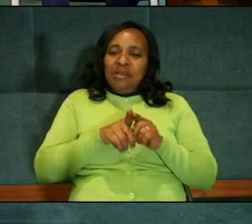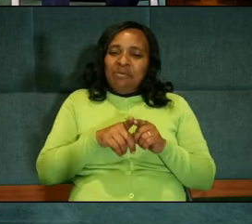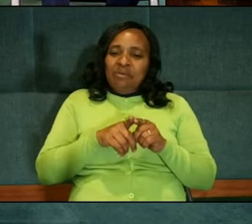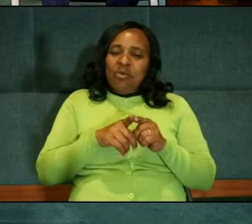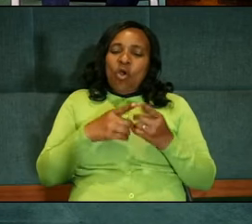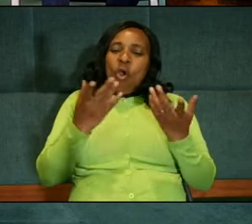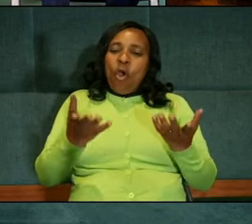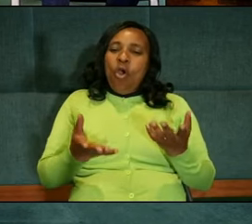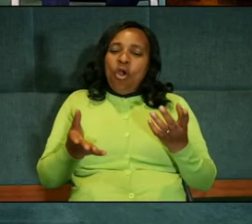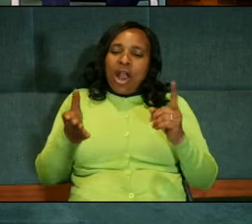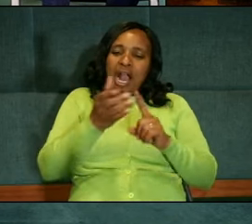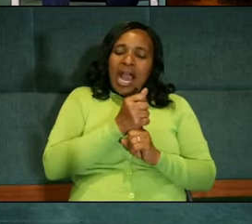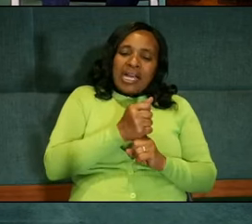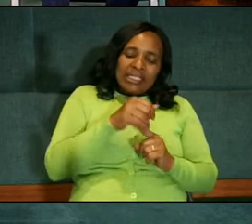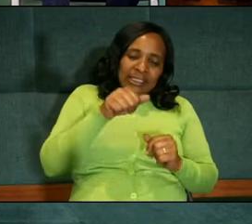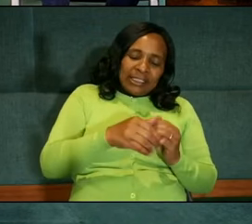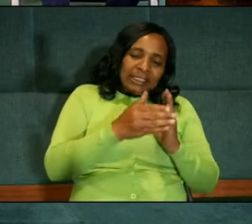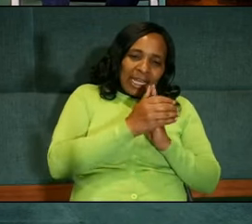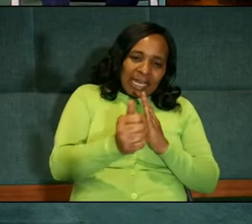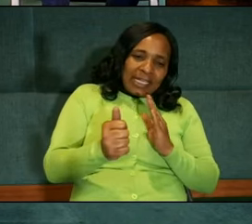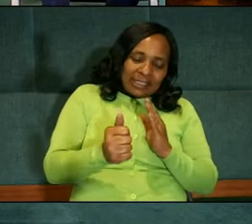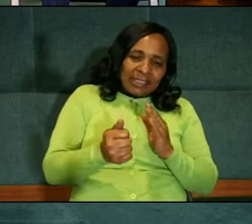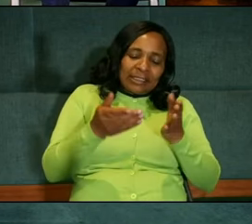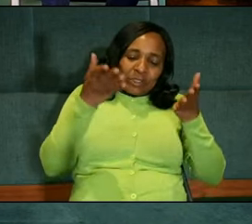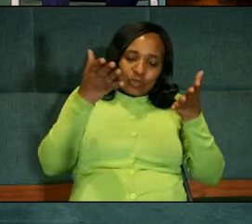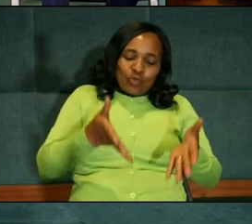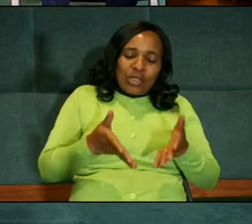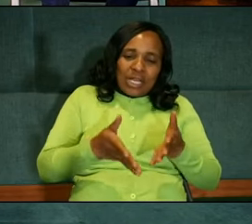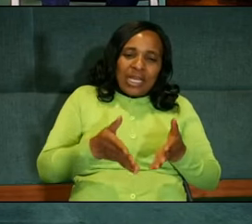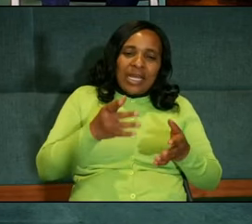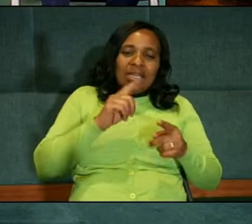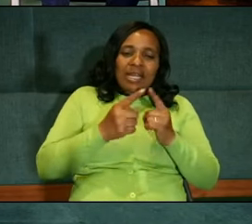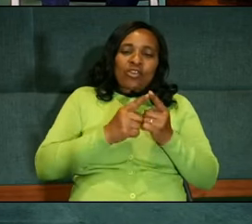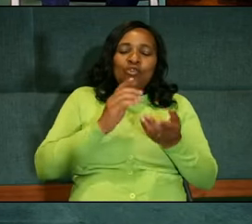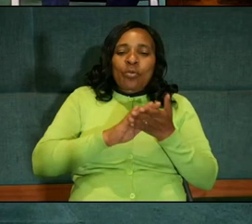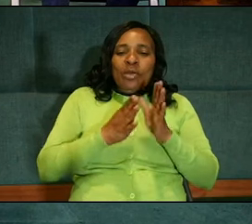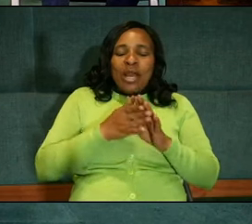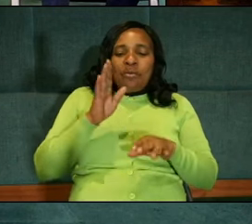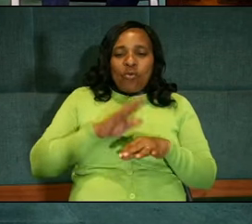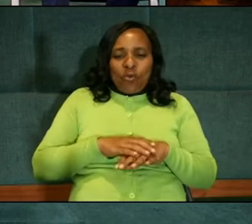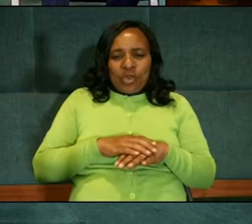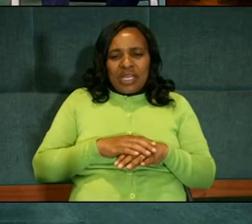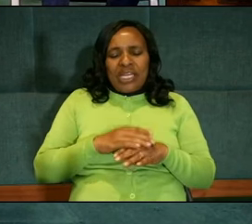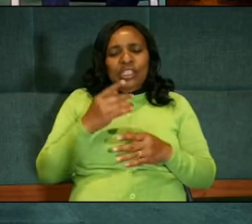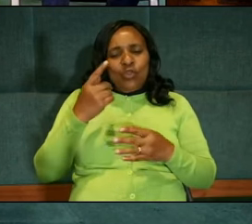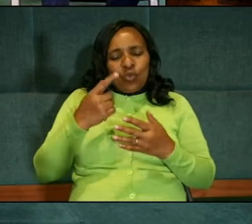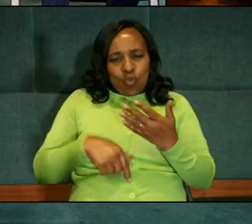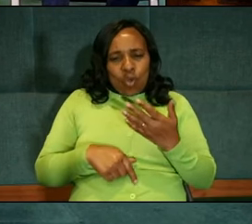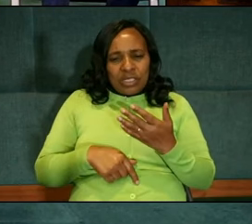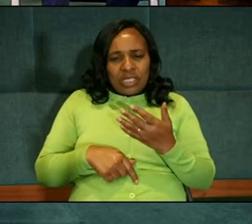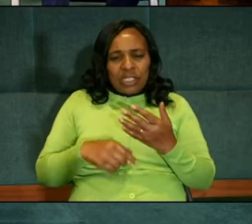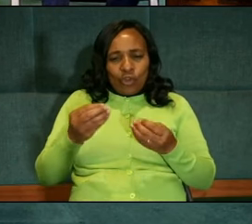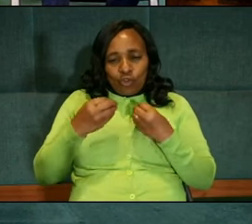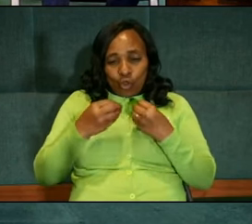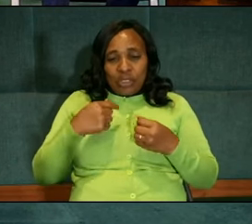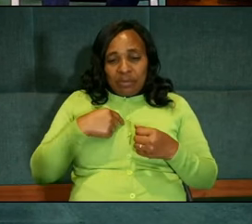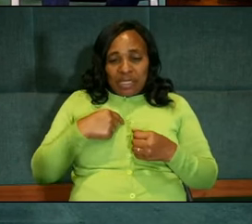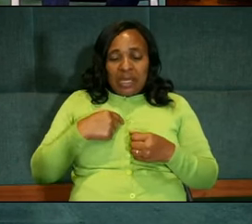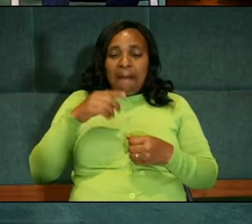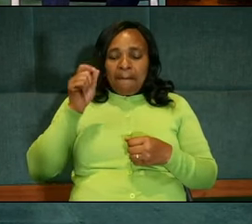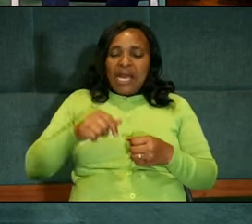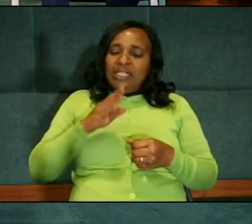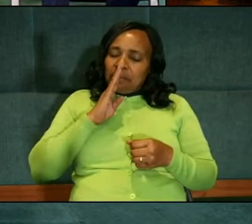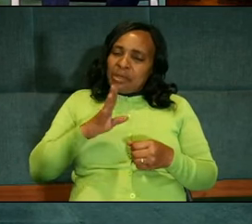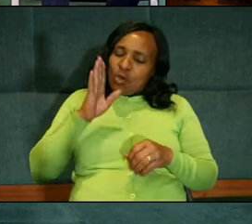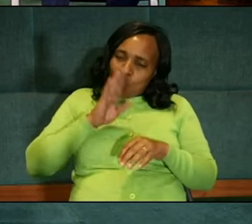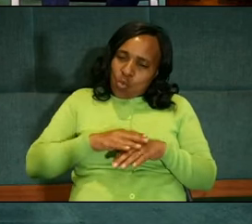gain those talents from him overnight and be good. Mm. You see? Yeah. Mm. And it taught me that I had to be good in my